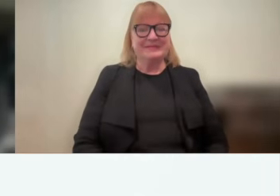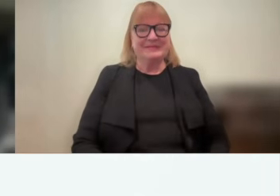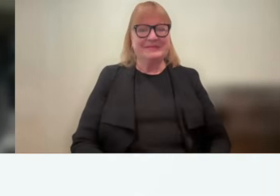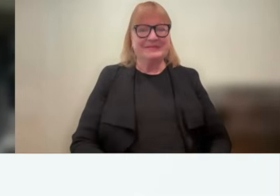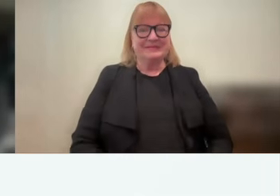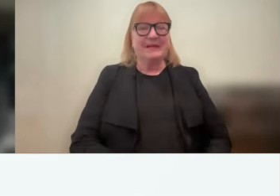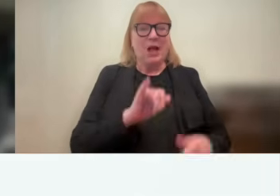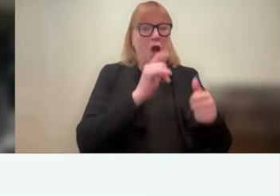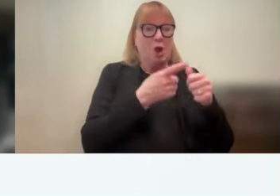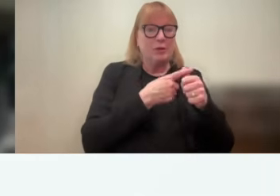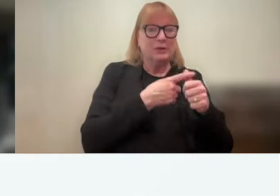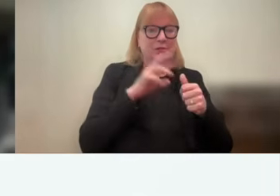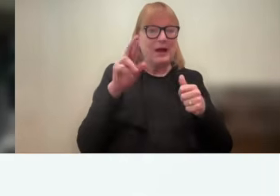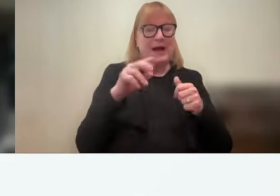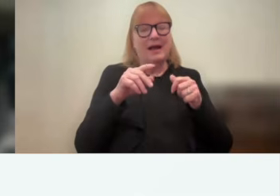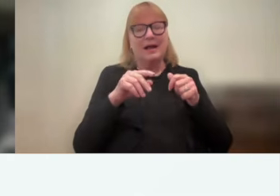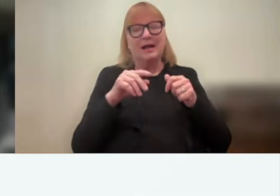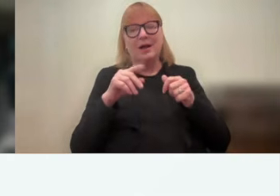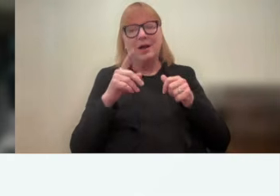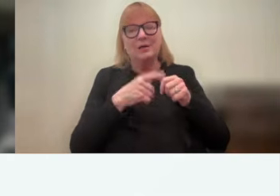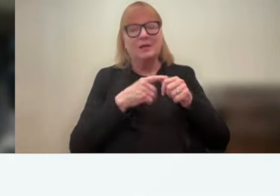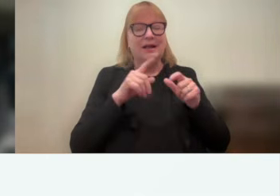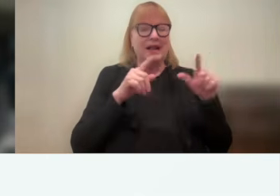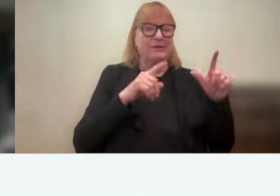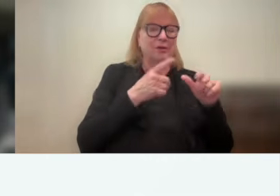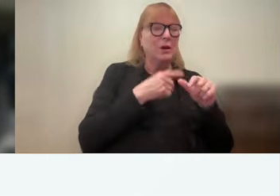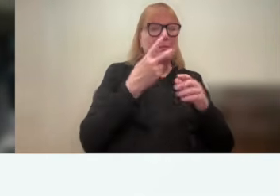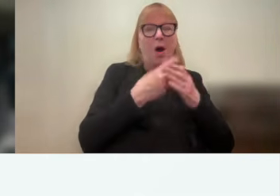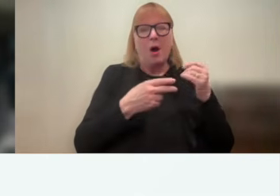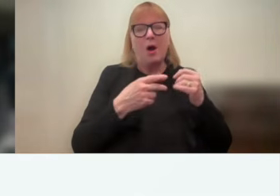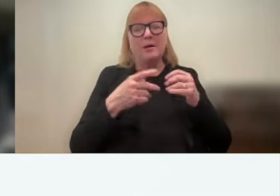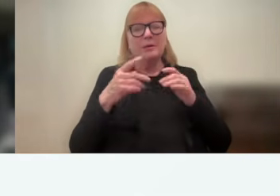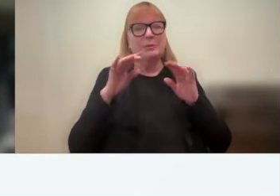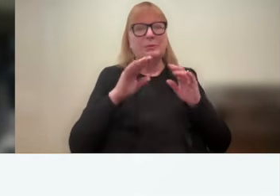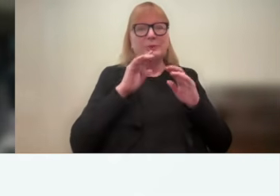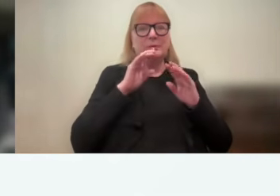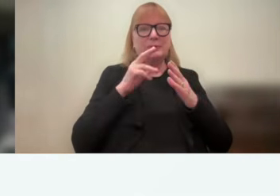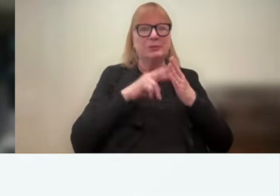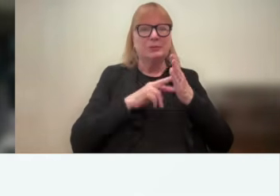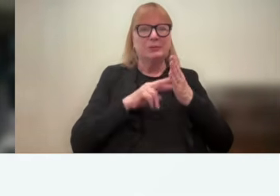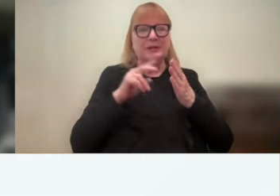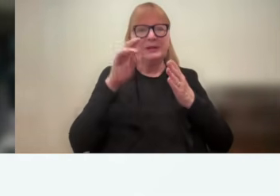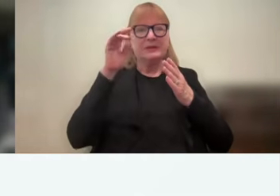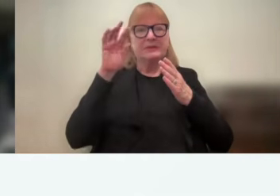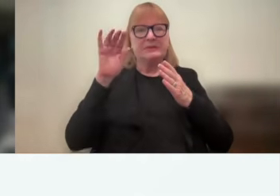Right is the original, left is the original, both. Right is AI.